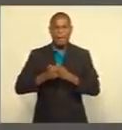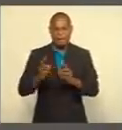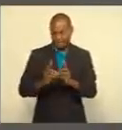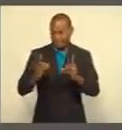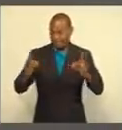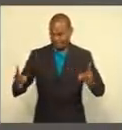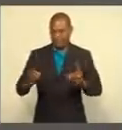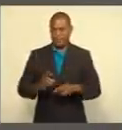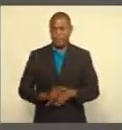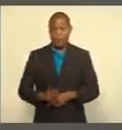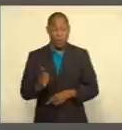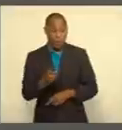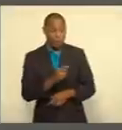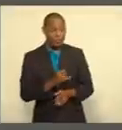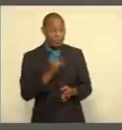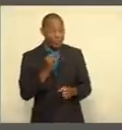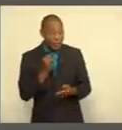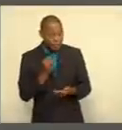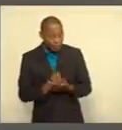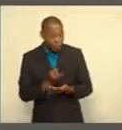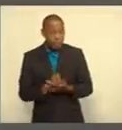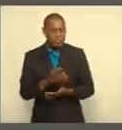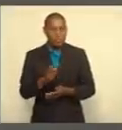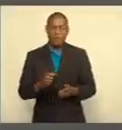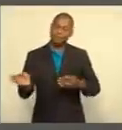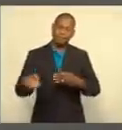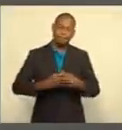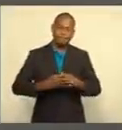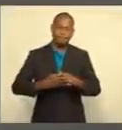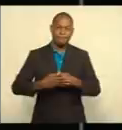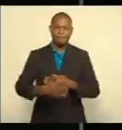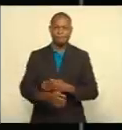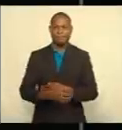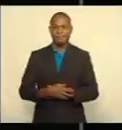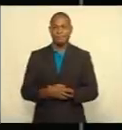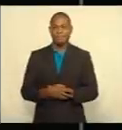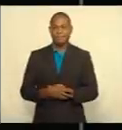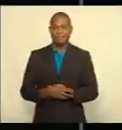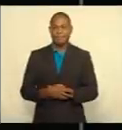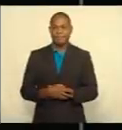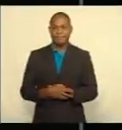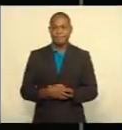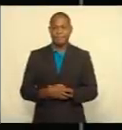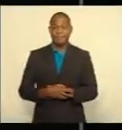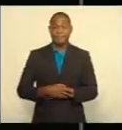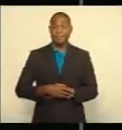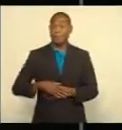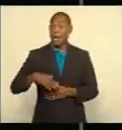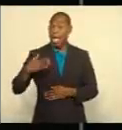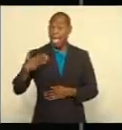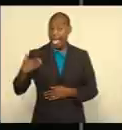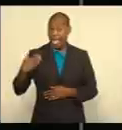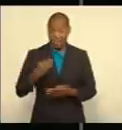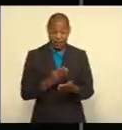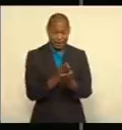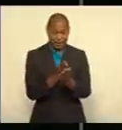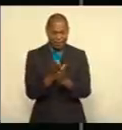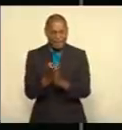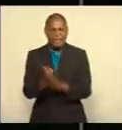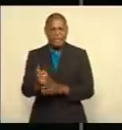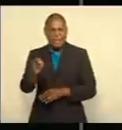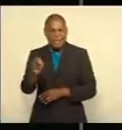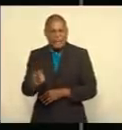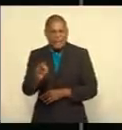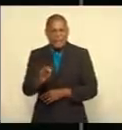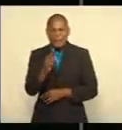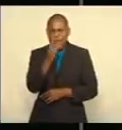be shut down. Jose Nanunga, FBC News. And health services for patients needing immediate and